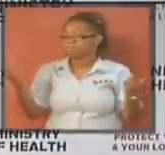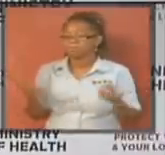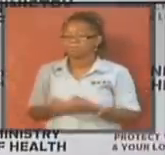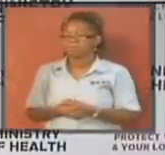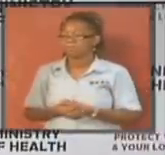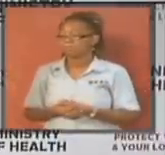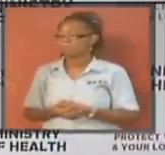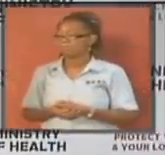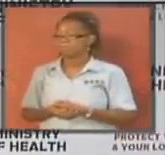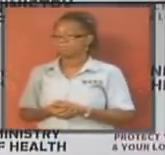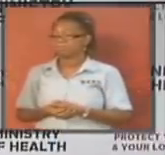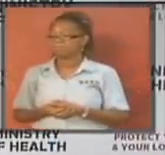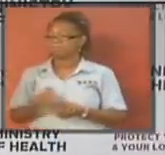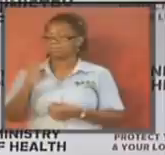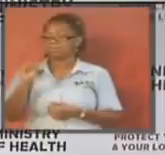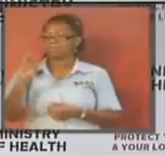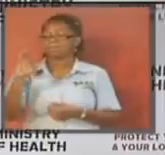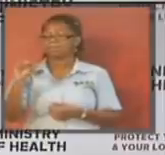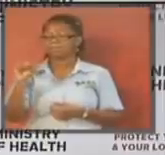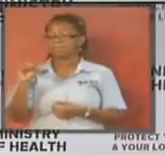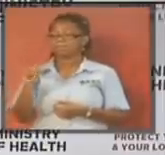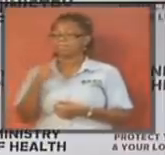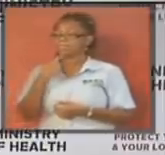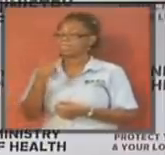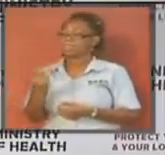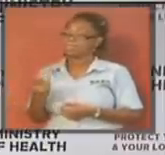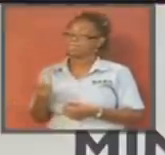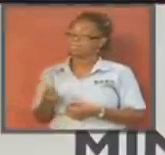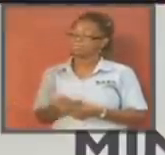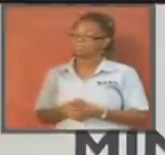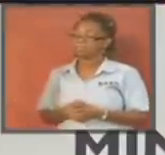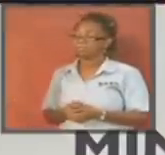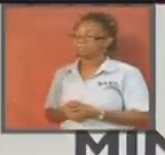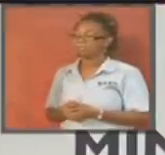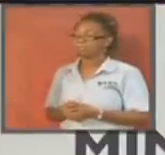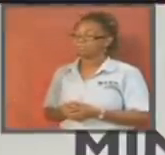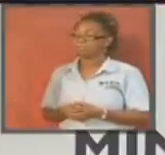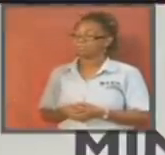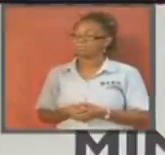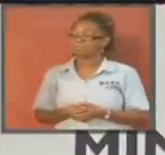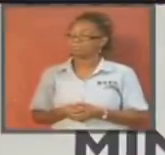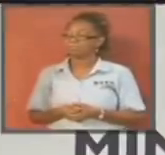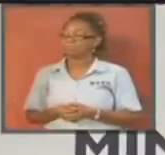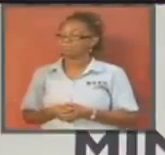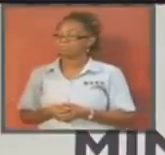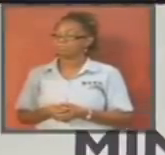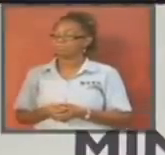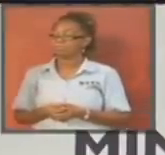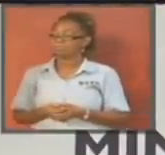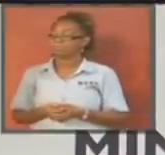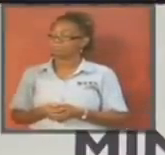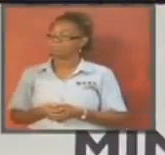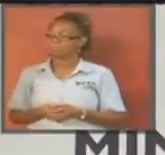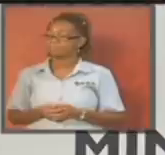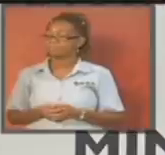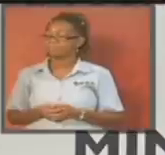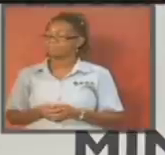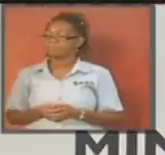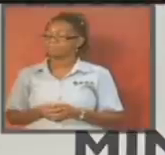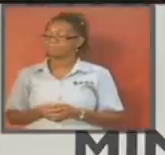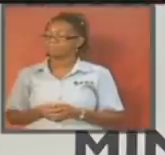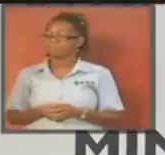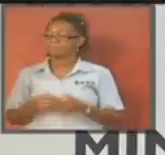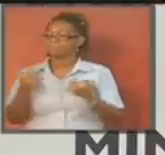have no correspondence from Tobago asking myself in terms of my office to have the CMOH removed. The matter